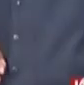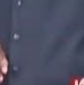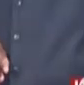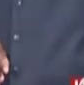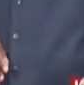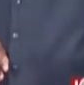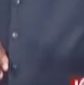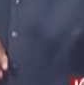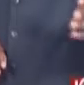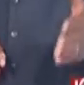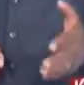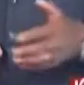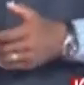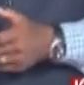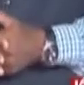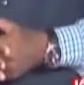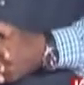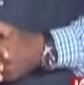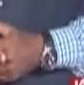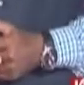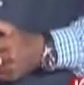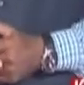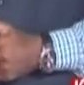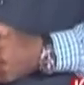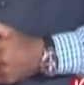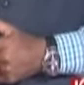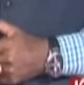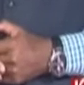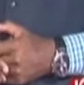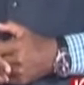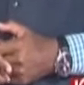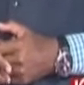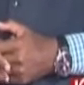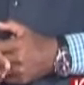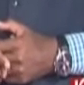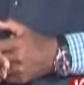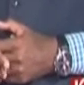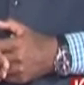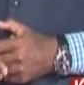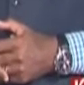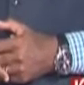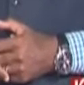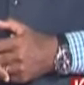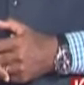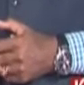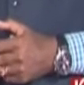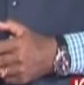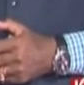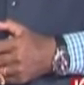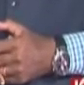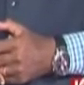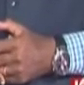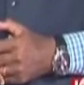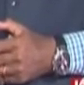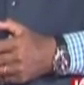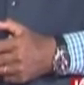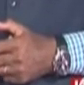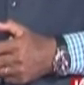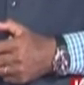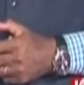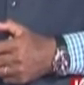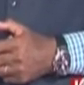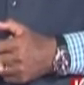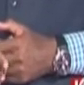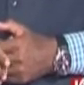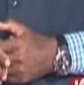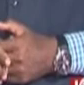real time. This, it says, will be possible with a new app they call the GH COVID-19 tracker. It was launched